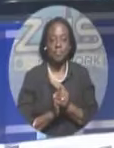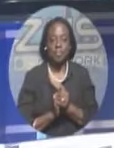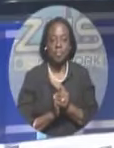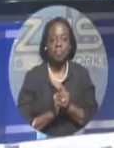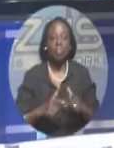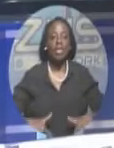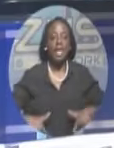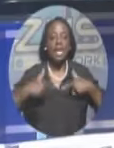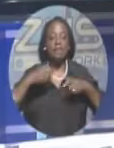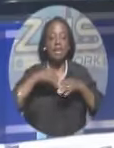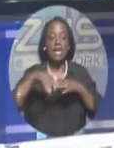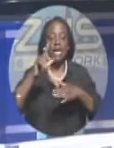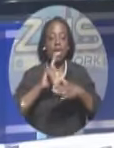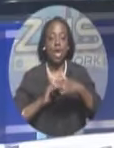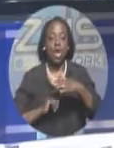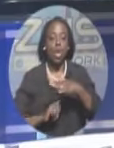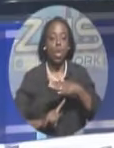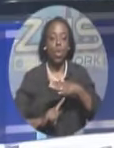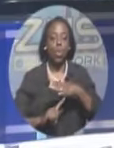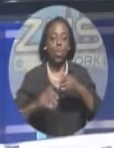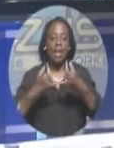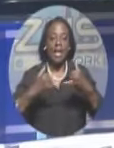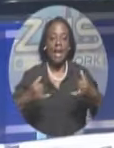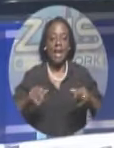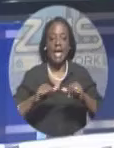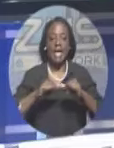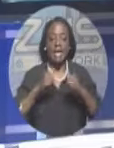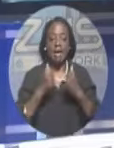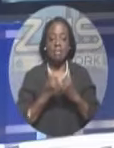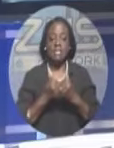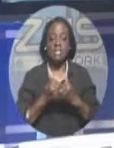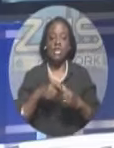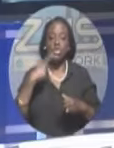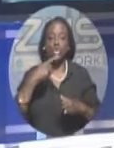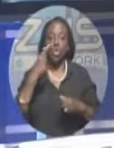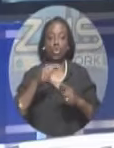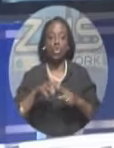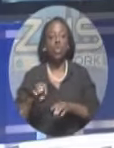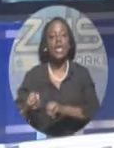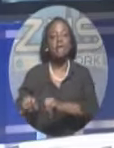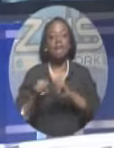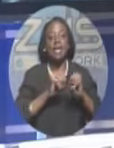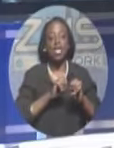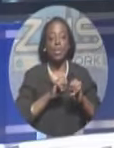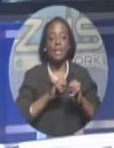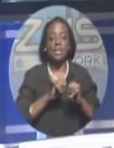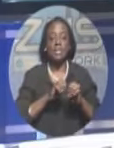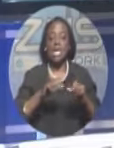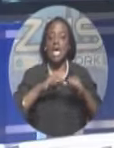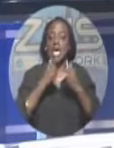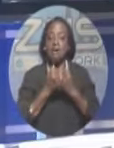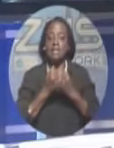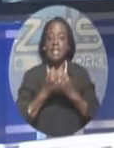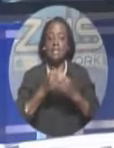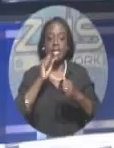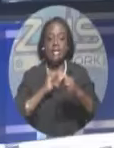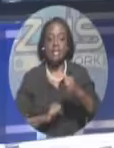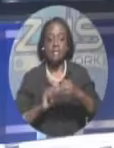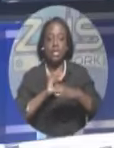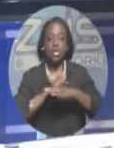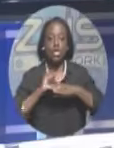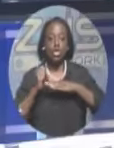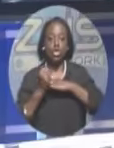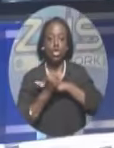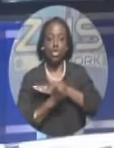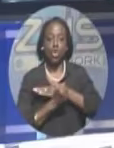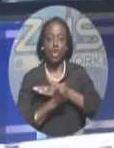Those living in low-lying areas and near the coastline have been told to evacuate. This includes areas such as the southern shores. Kelsey Johnson was